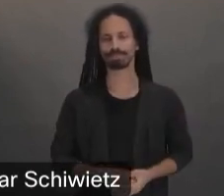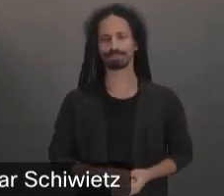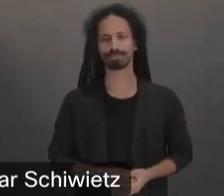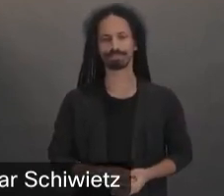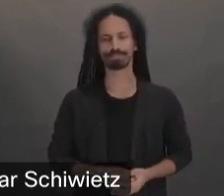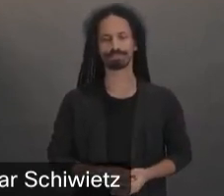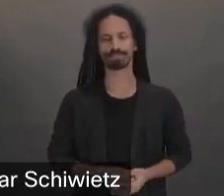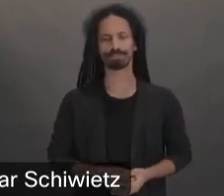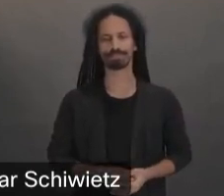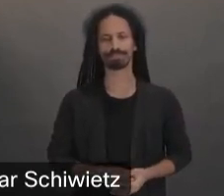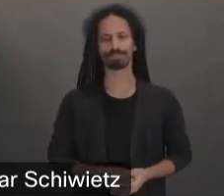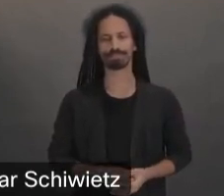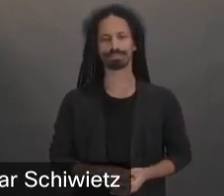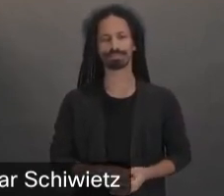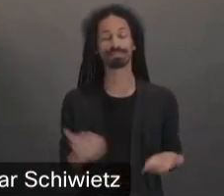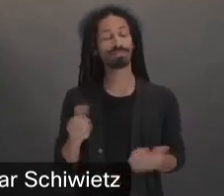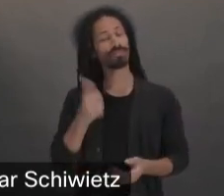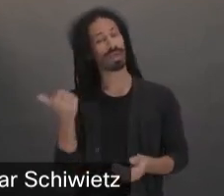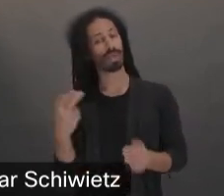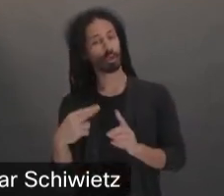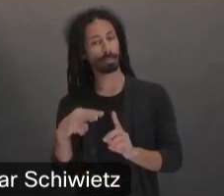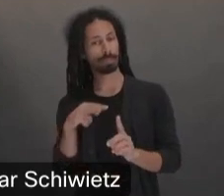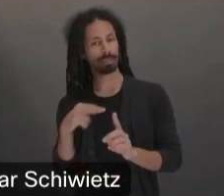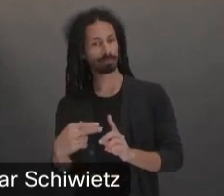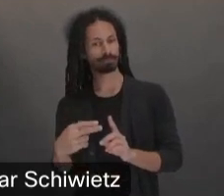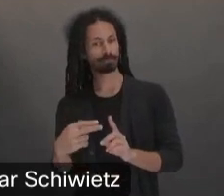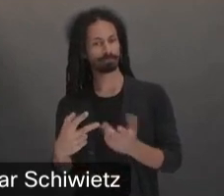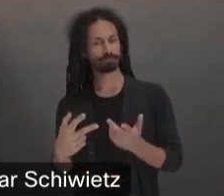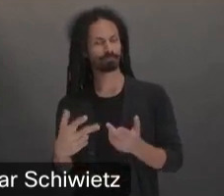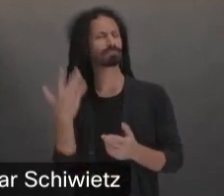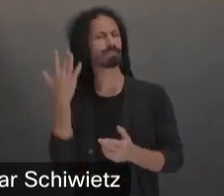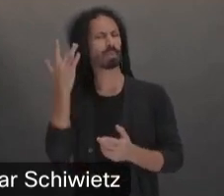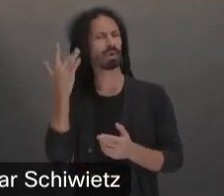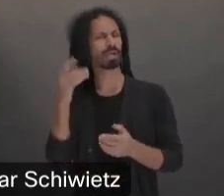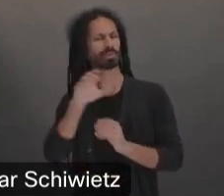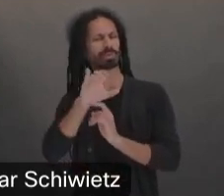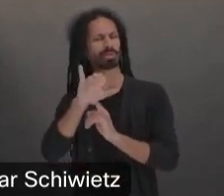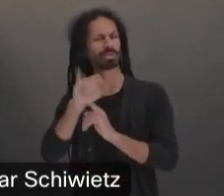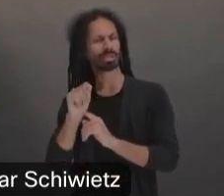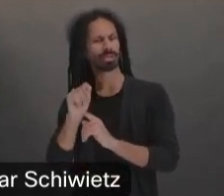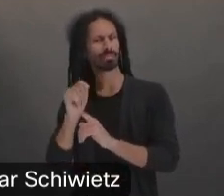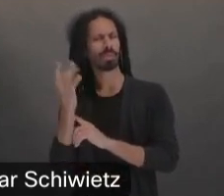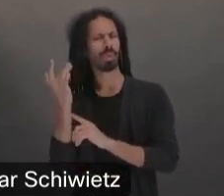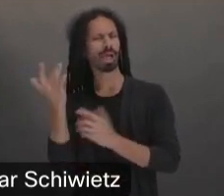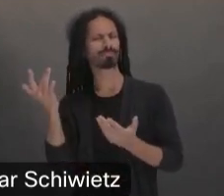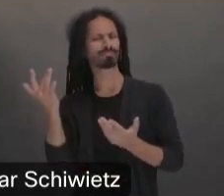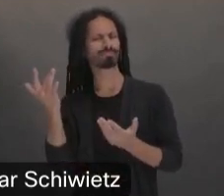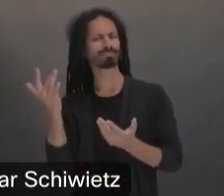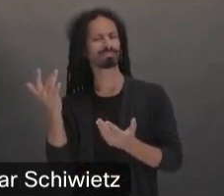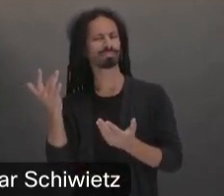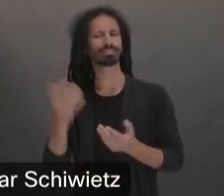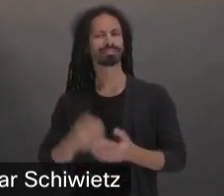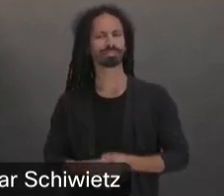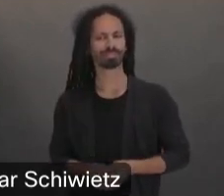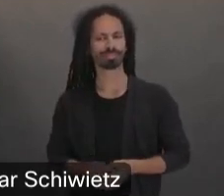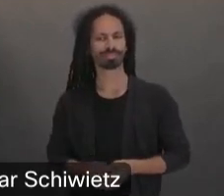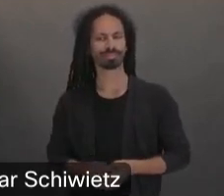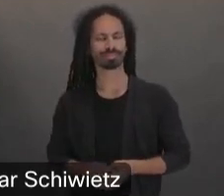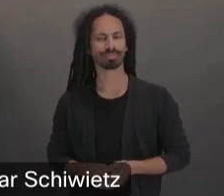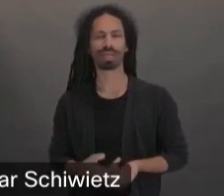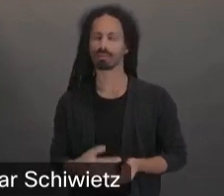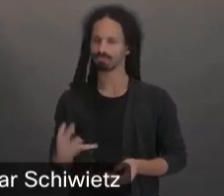Well, let's look at the other perspective. Why do we cite? Well, it's also really helpful for the